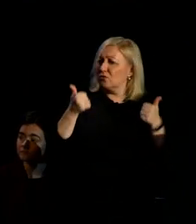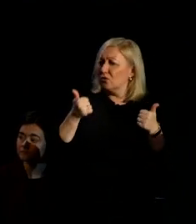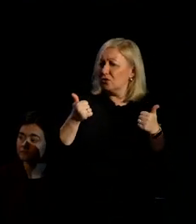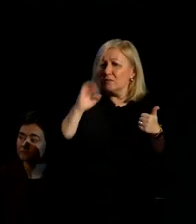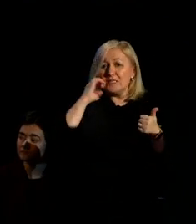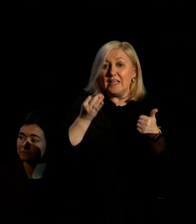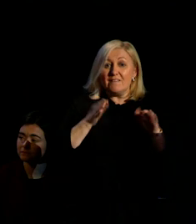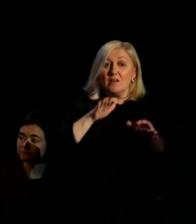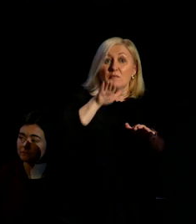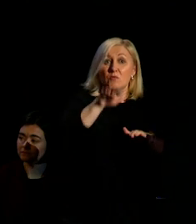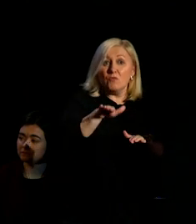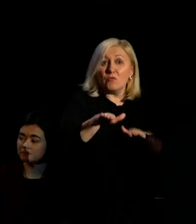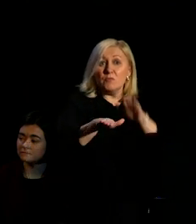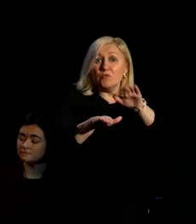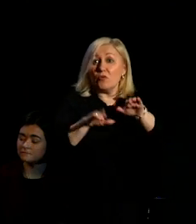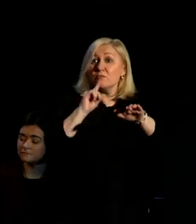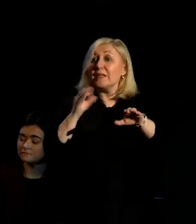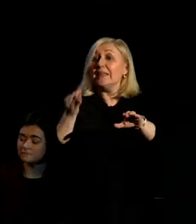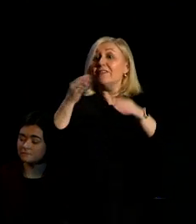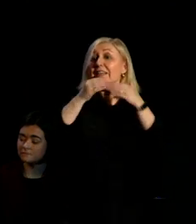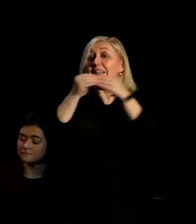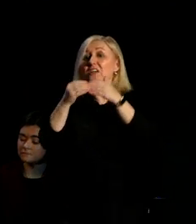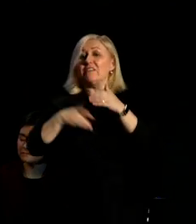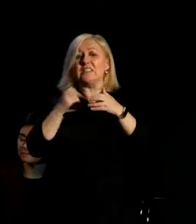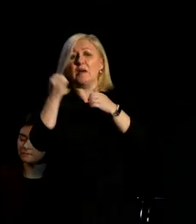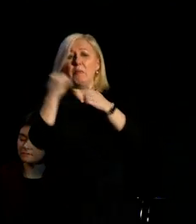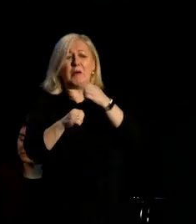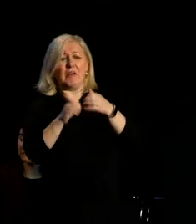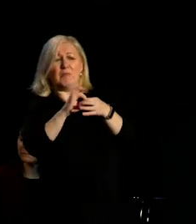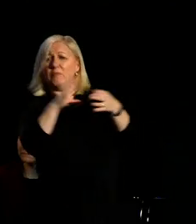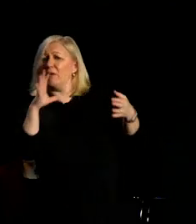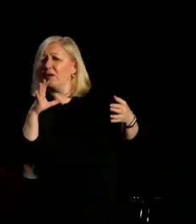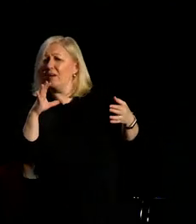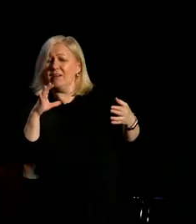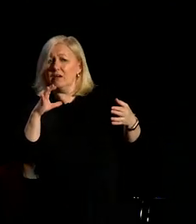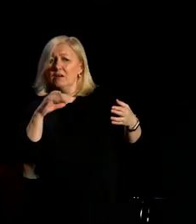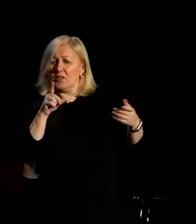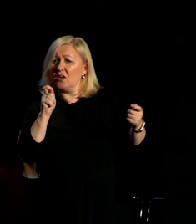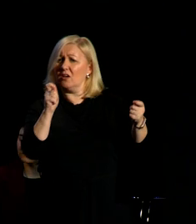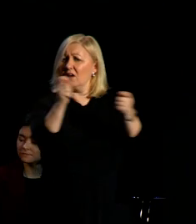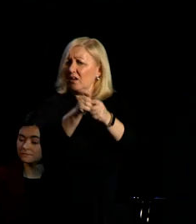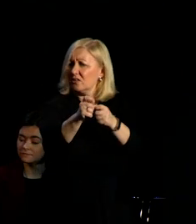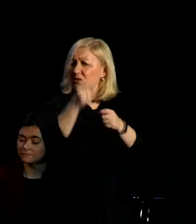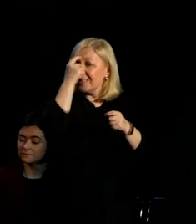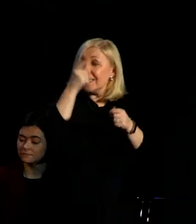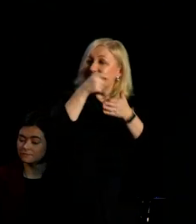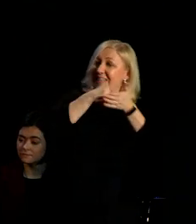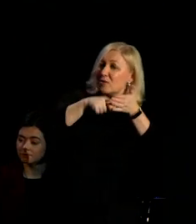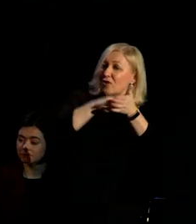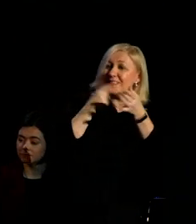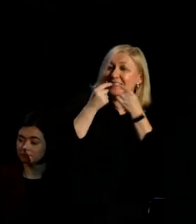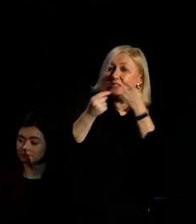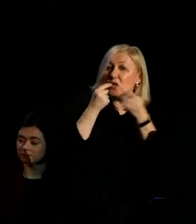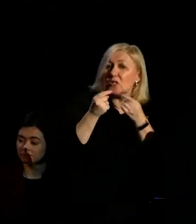and citizens turn away, not only from democratic rule and its but that its discourse is no longer